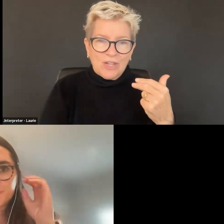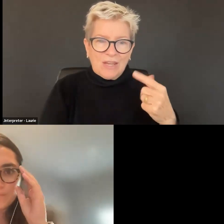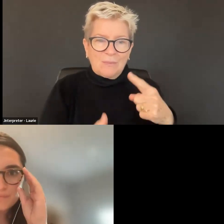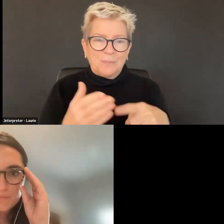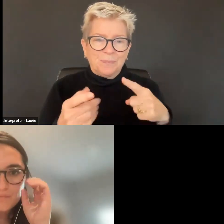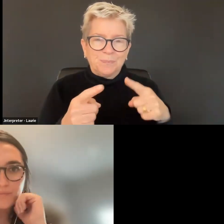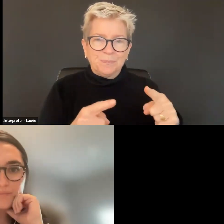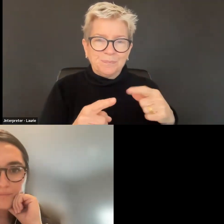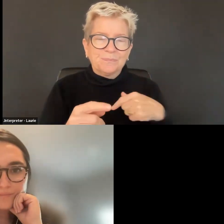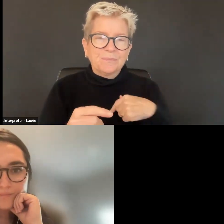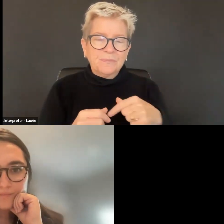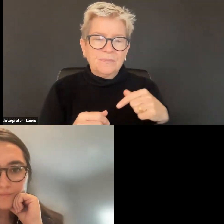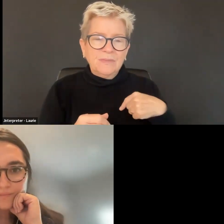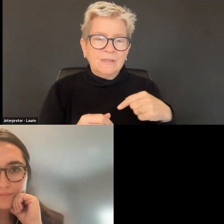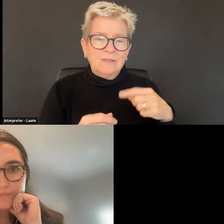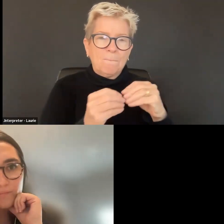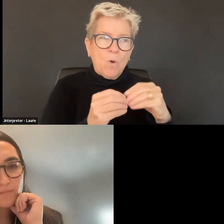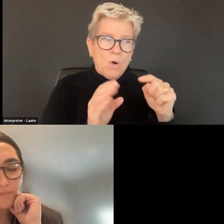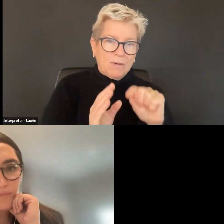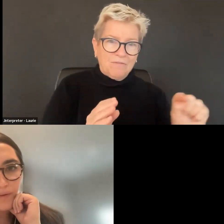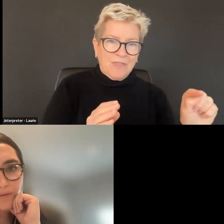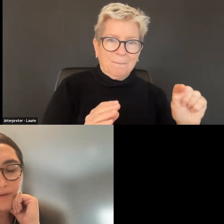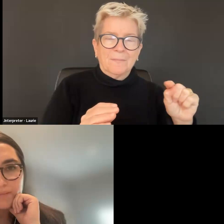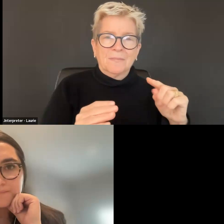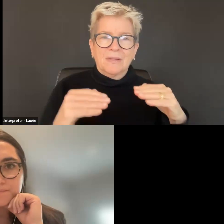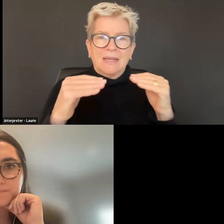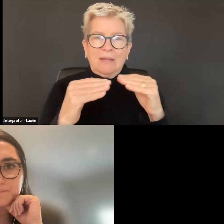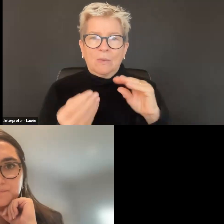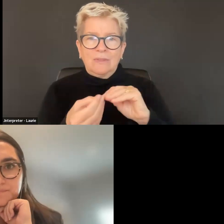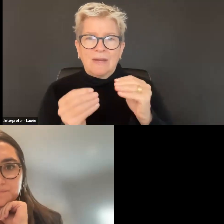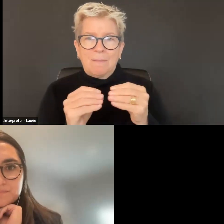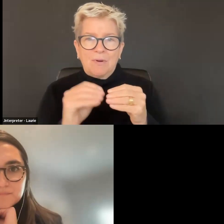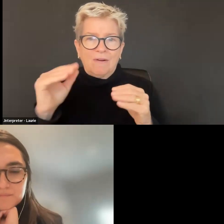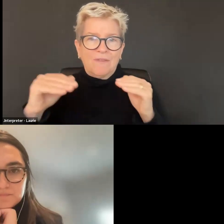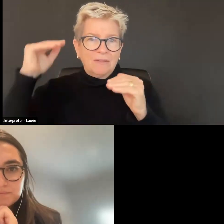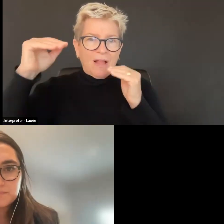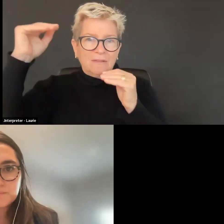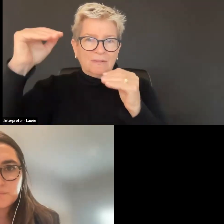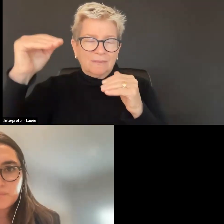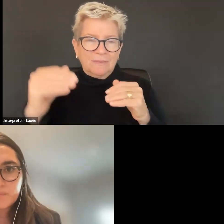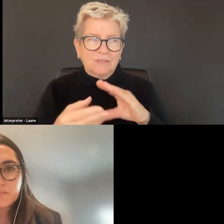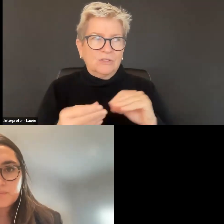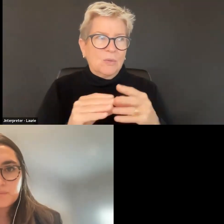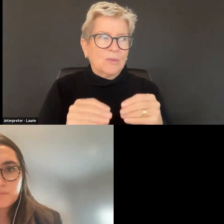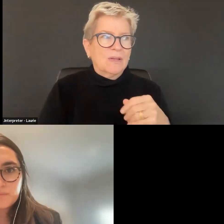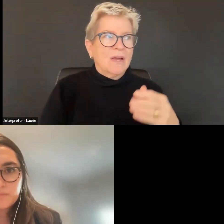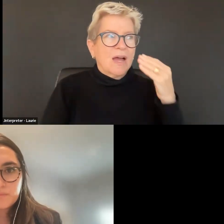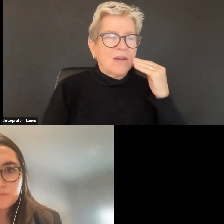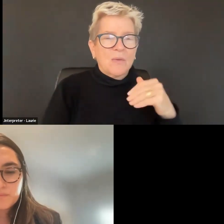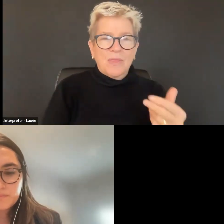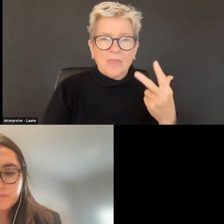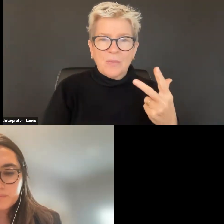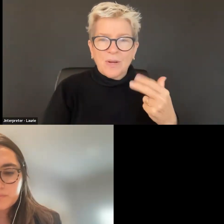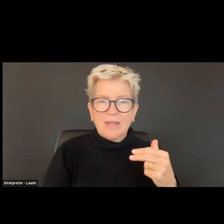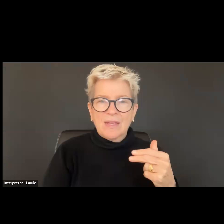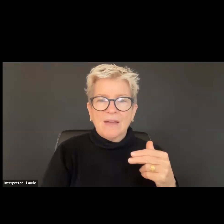Thanks, Kashi. Yeah, thank you. Go ahead. I just wanted to highlight that I know that there were at least 3 in process that were specific